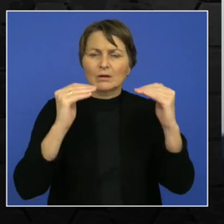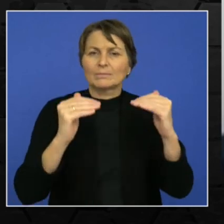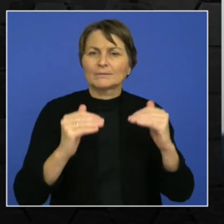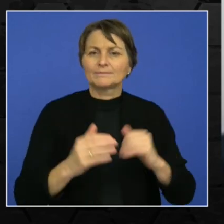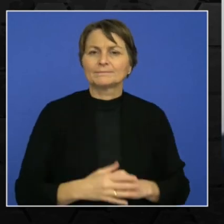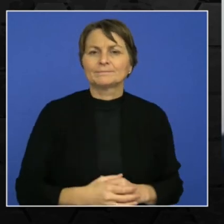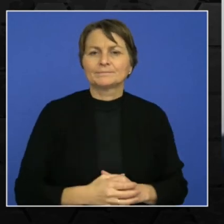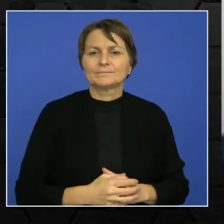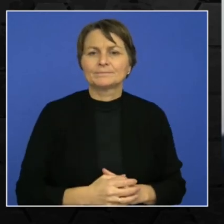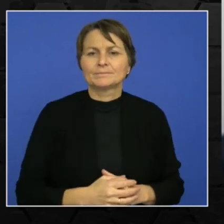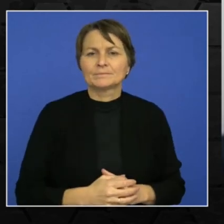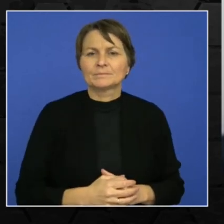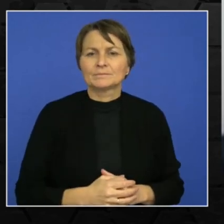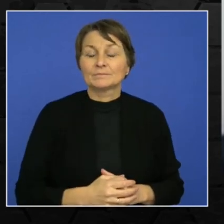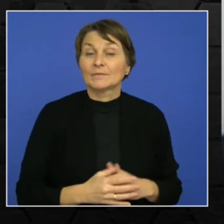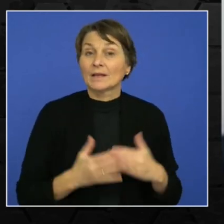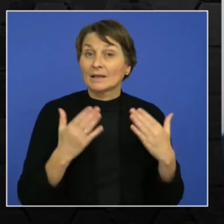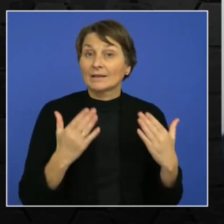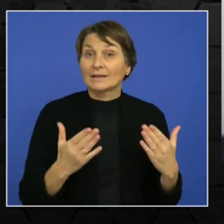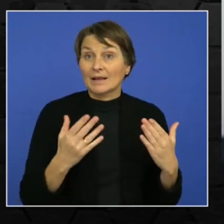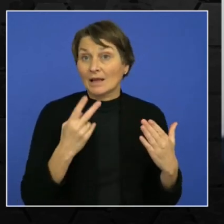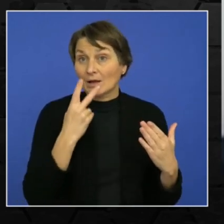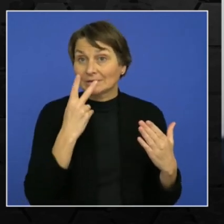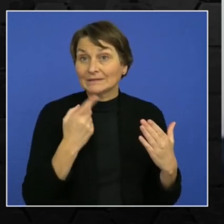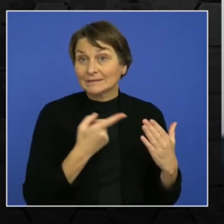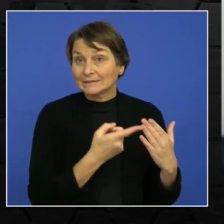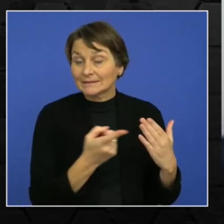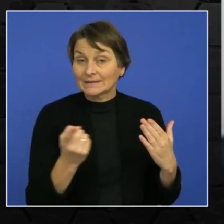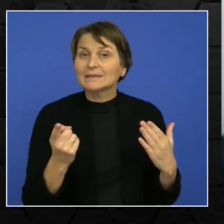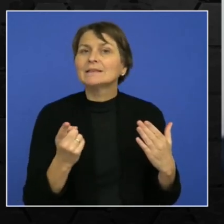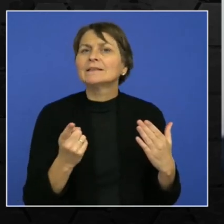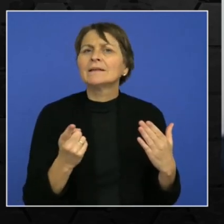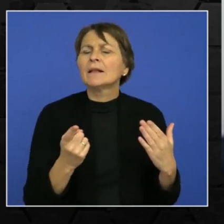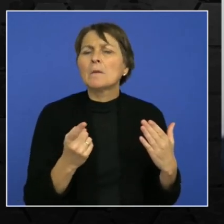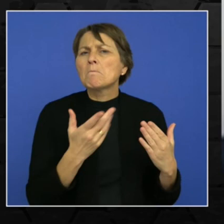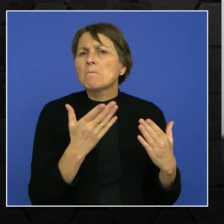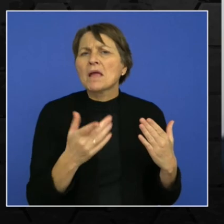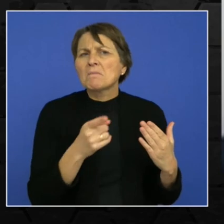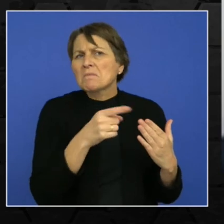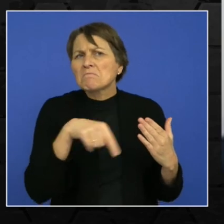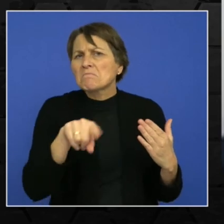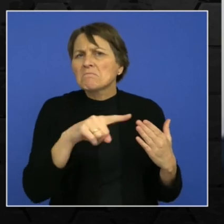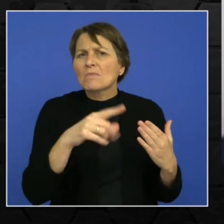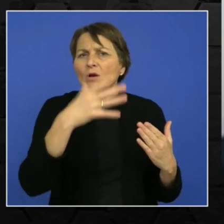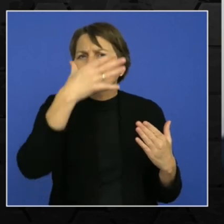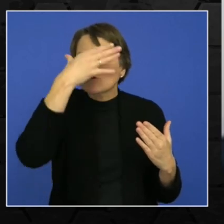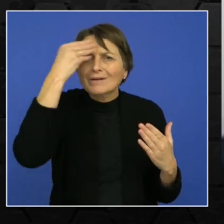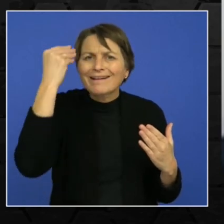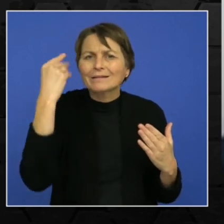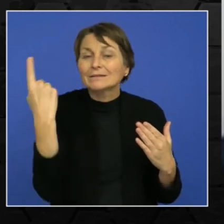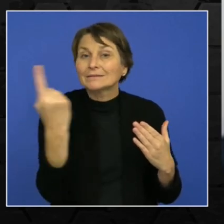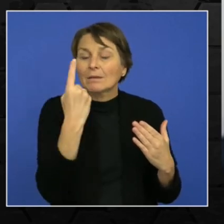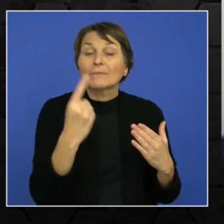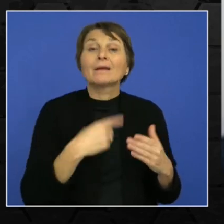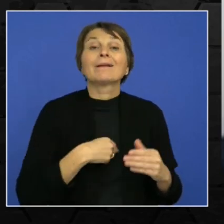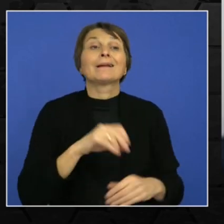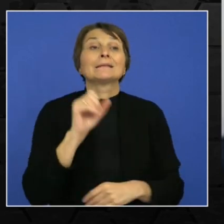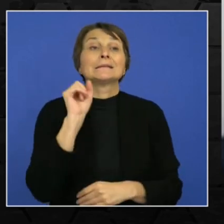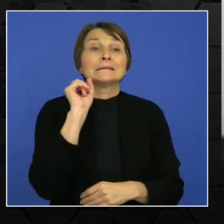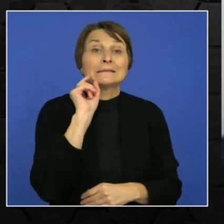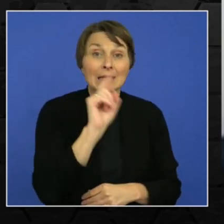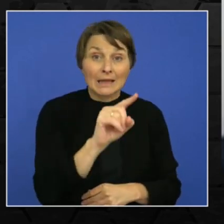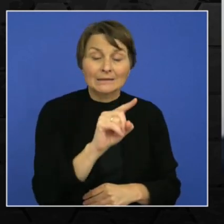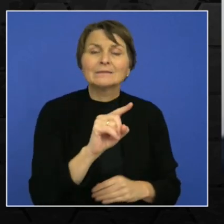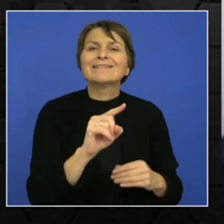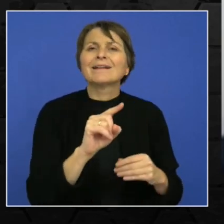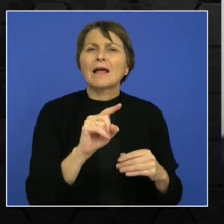because nowadays Gmail is recommending when we forget something. Let's say we forget to attach a file. Gmail recommends us